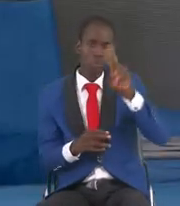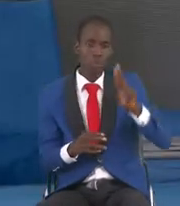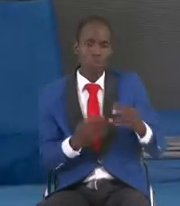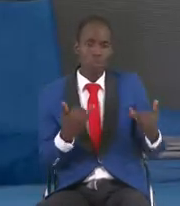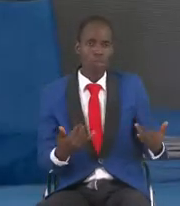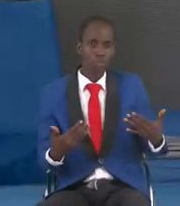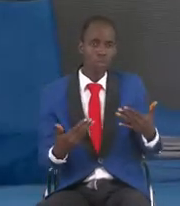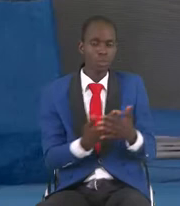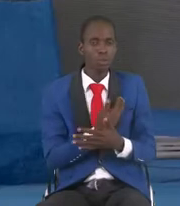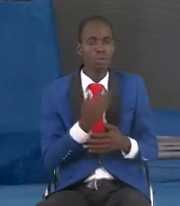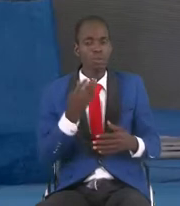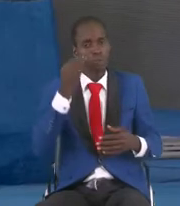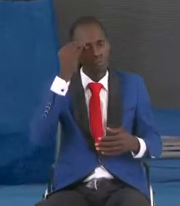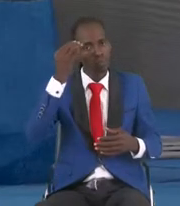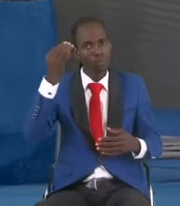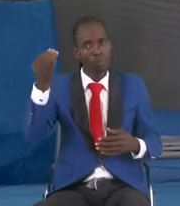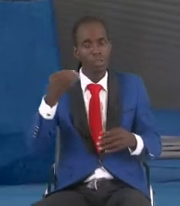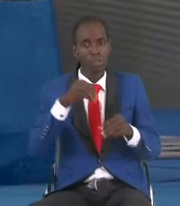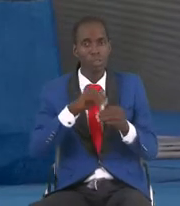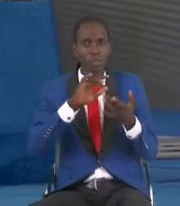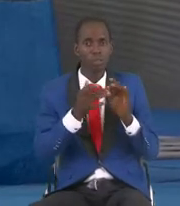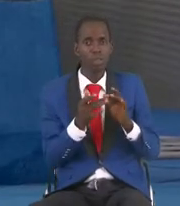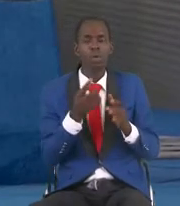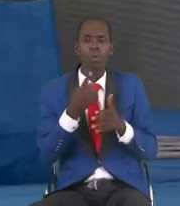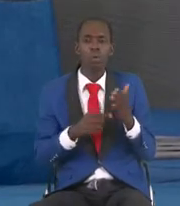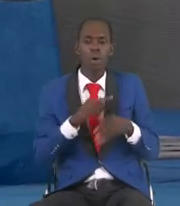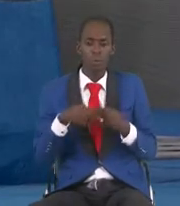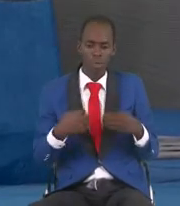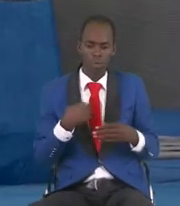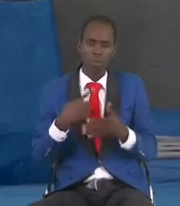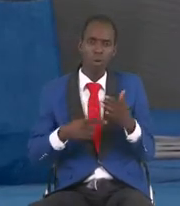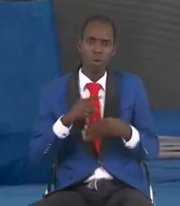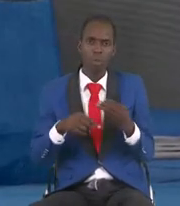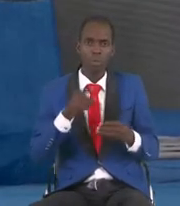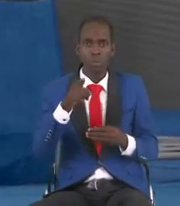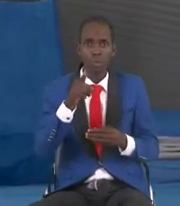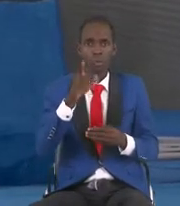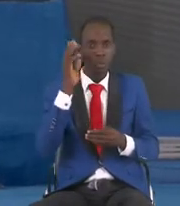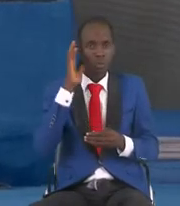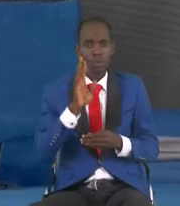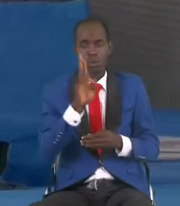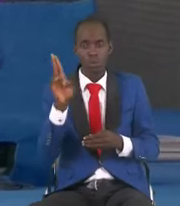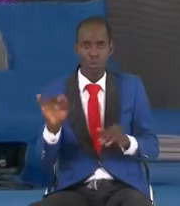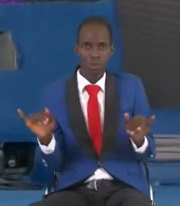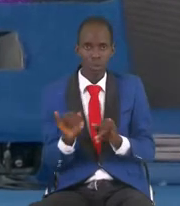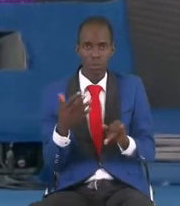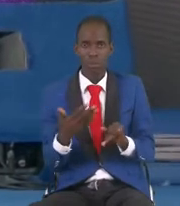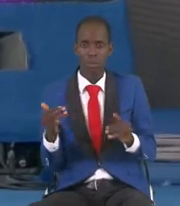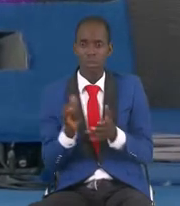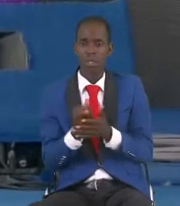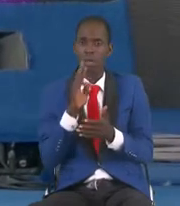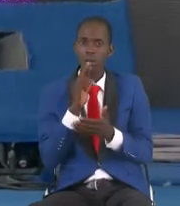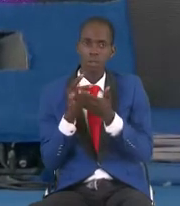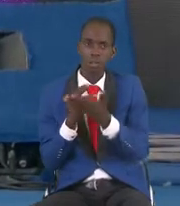they're expanding, how about me, how about you, then you will use those same things. They're available. They're not